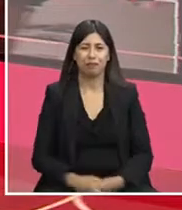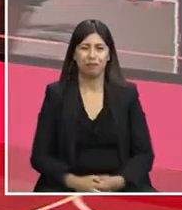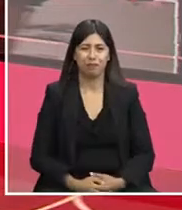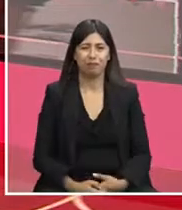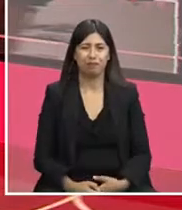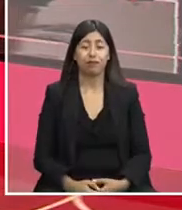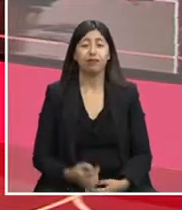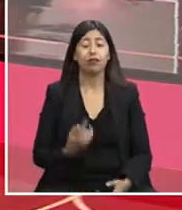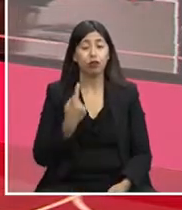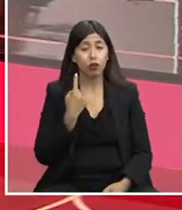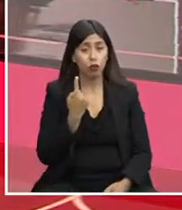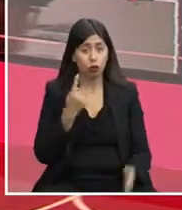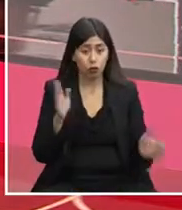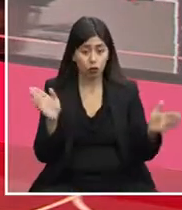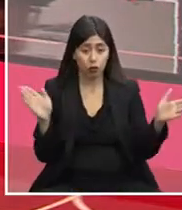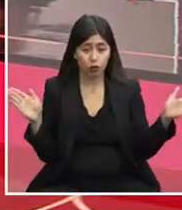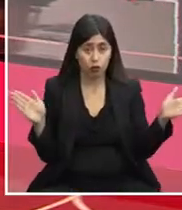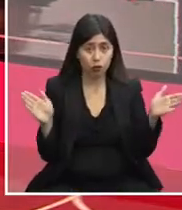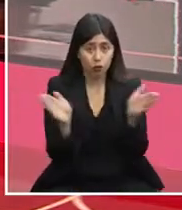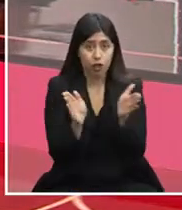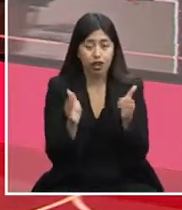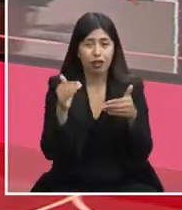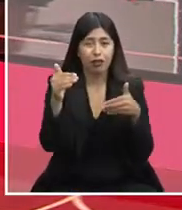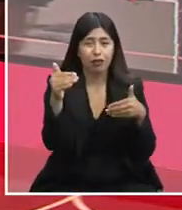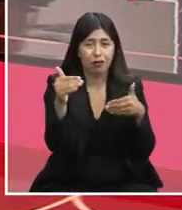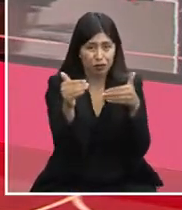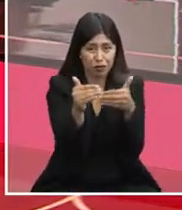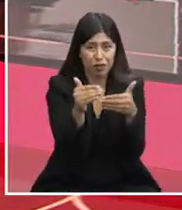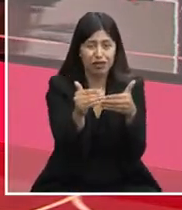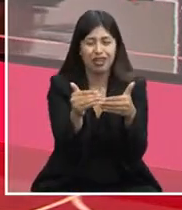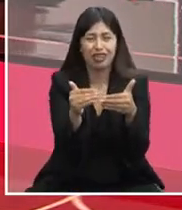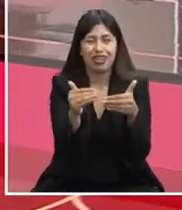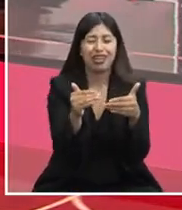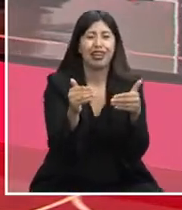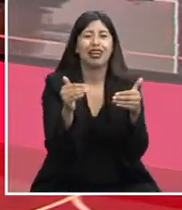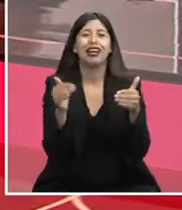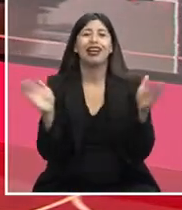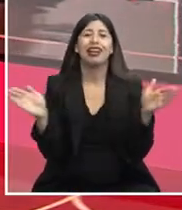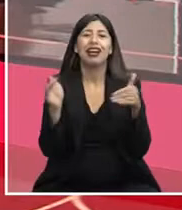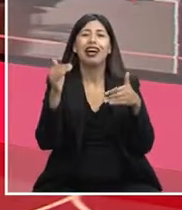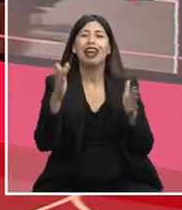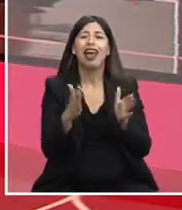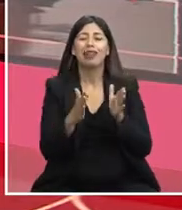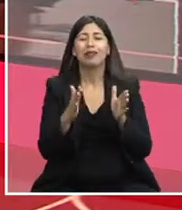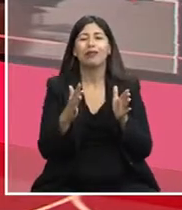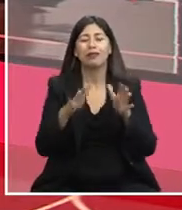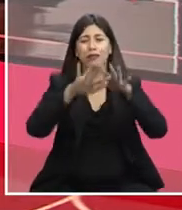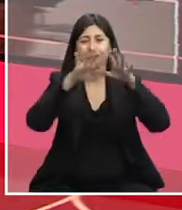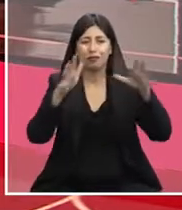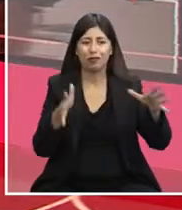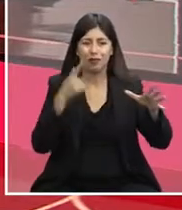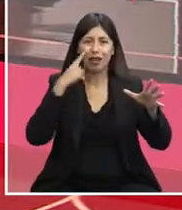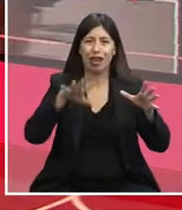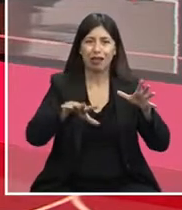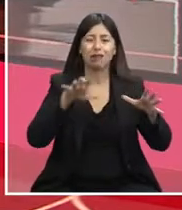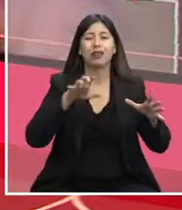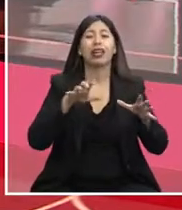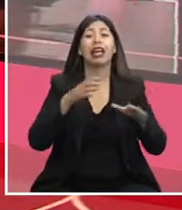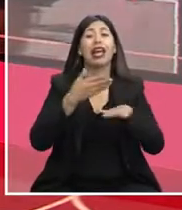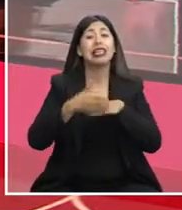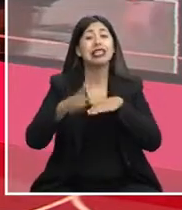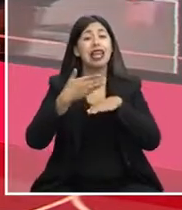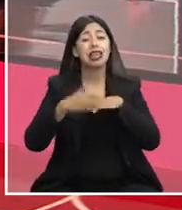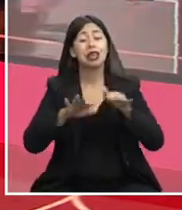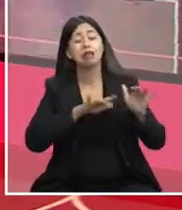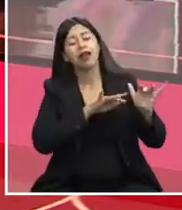these catchments, the sediment loading of the rivers goes down. Now, that might be a good thing for our phytoplankton in the fjords because those